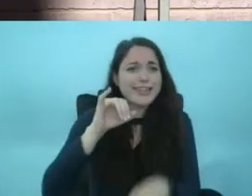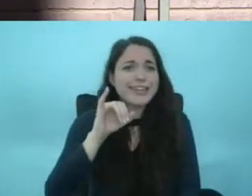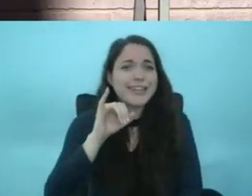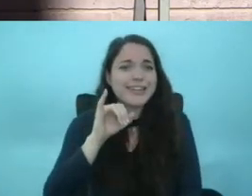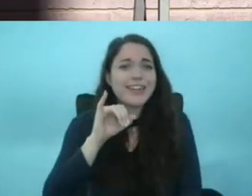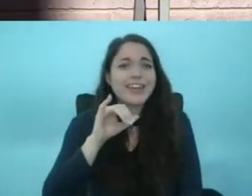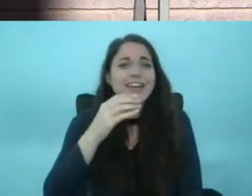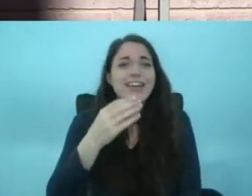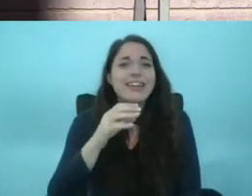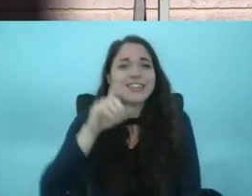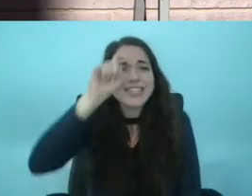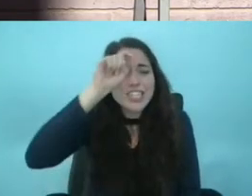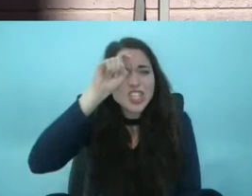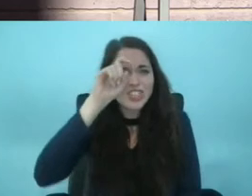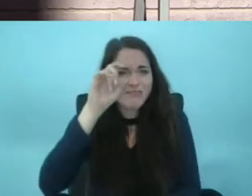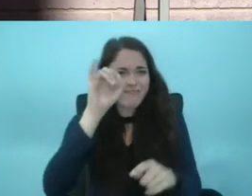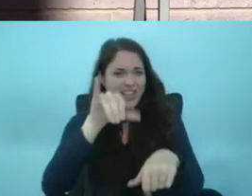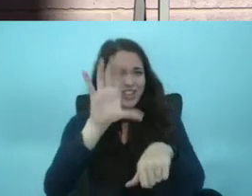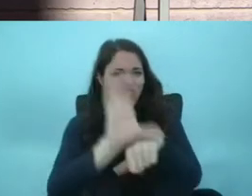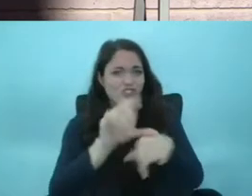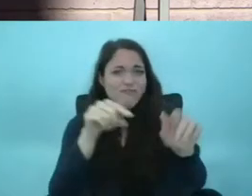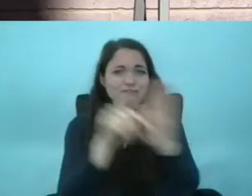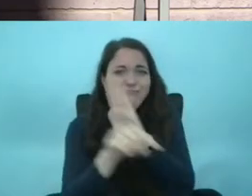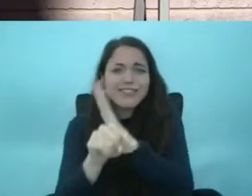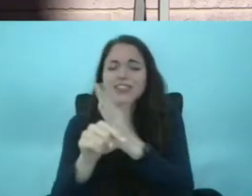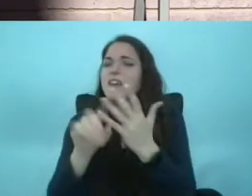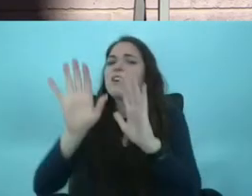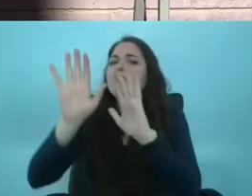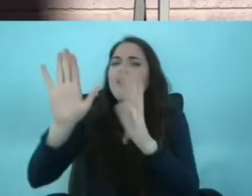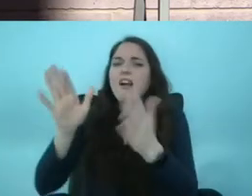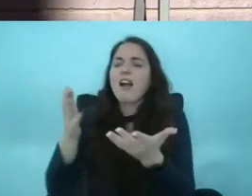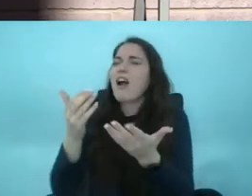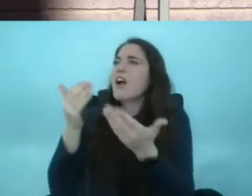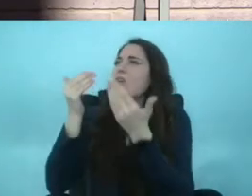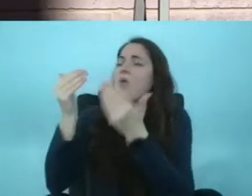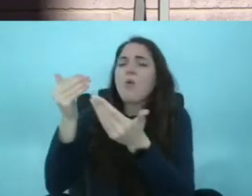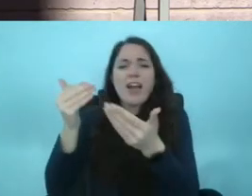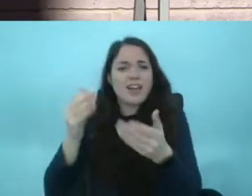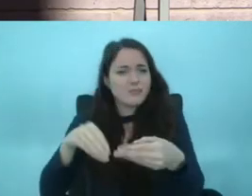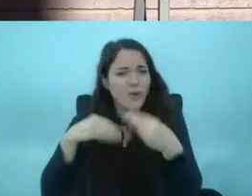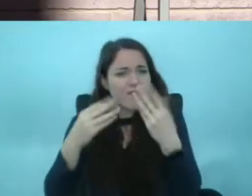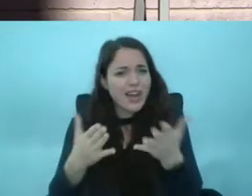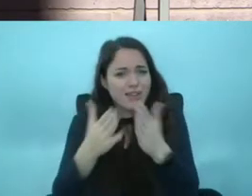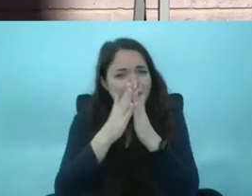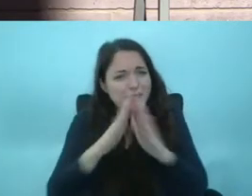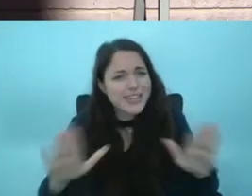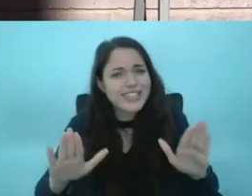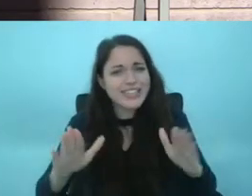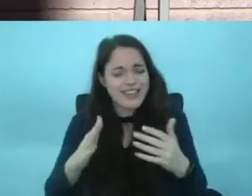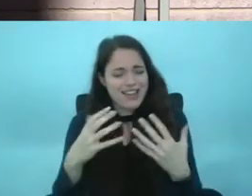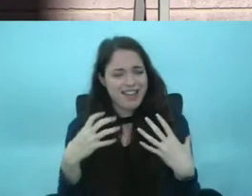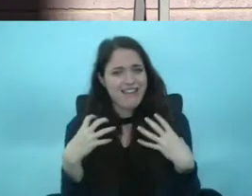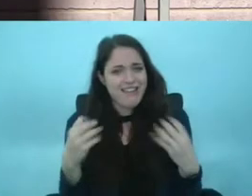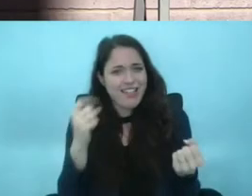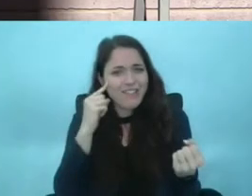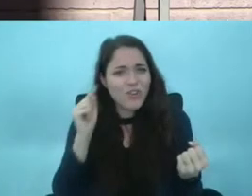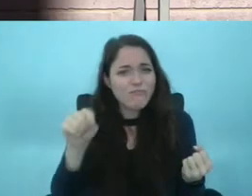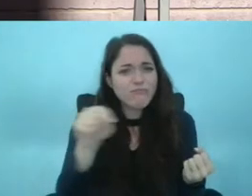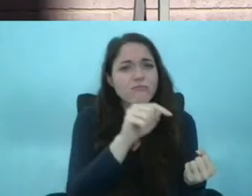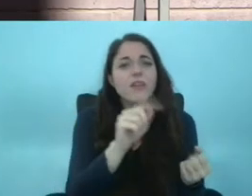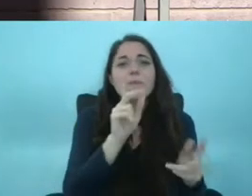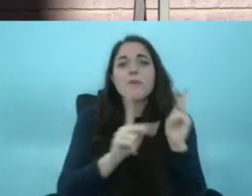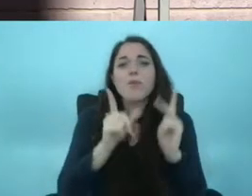just reach out for them and I ask you to bring peace and I ask you to bring healing. Lord, for those that are suffering with